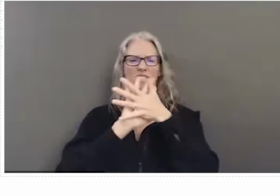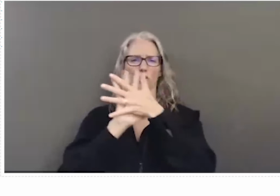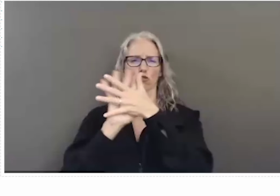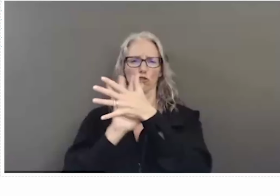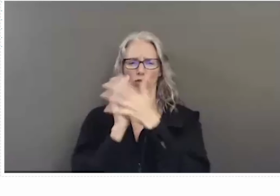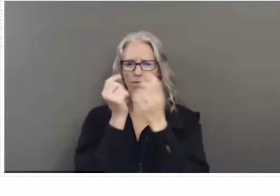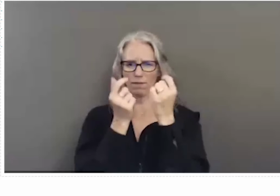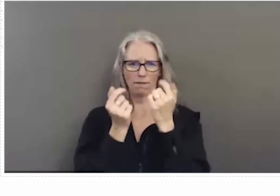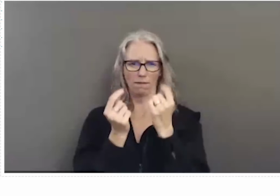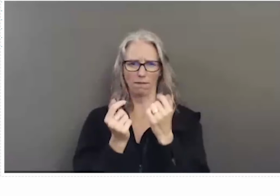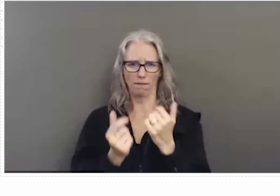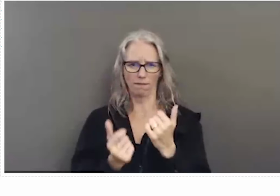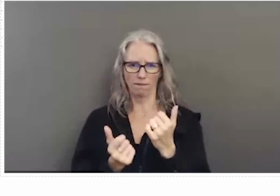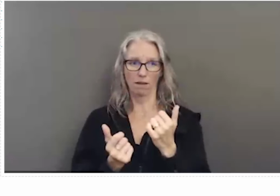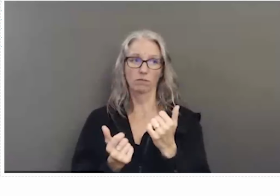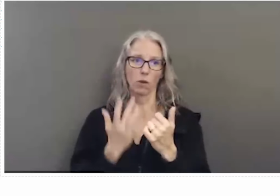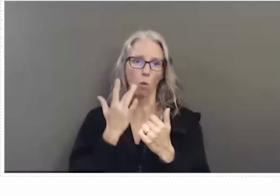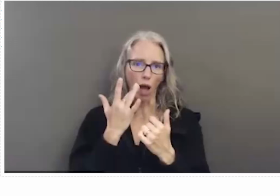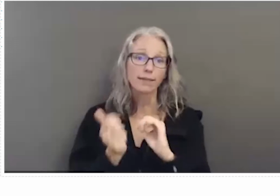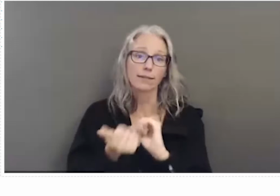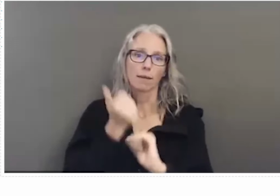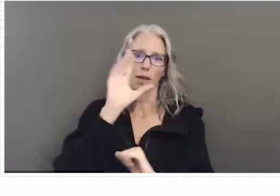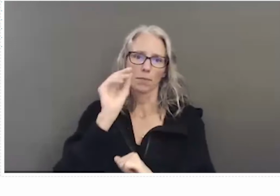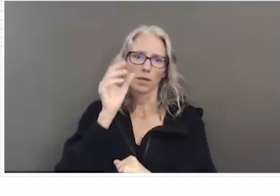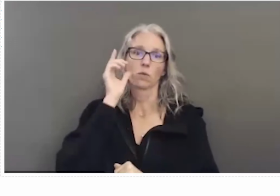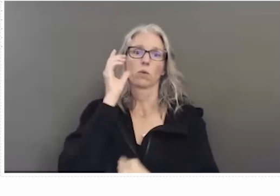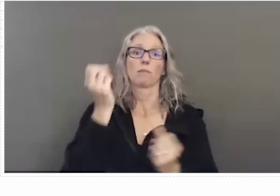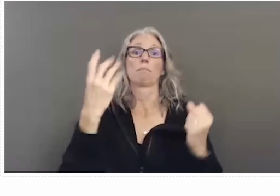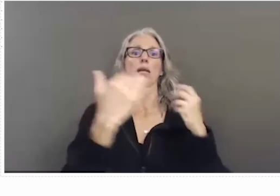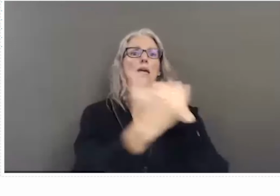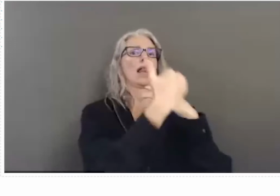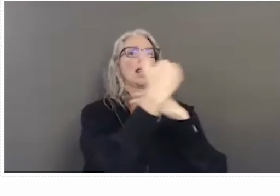requests. However, the best way to be able to